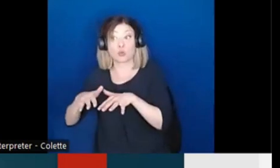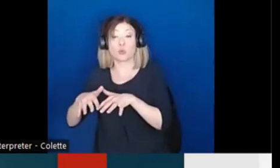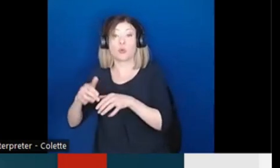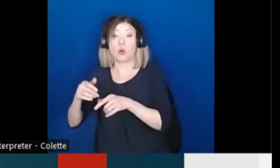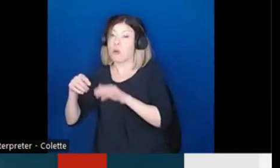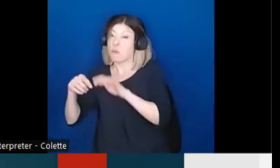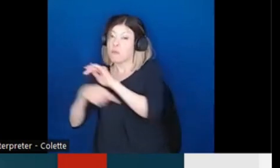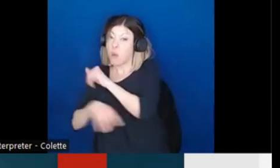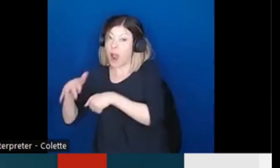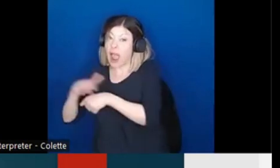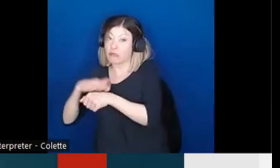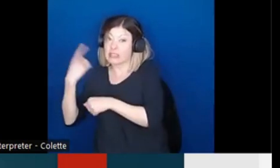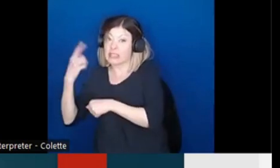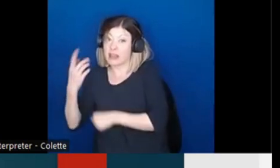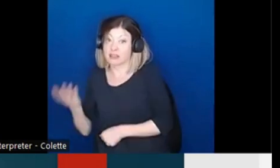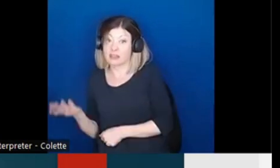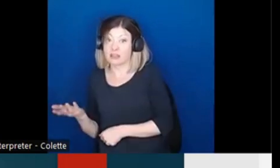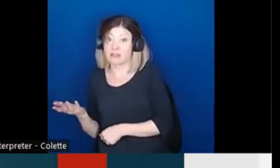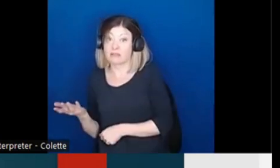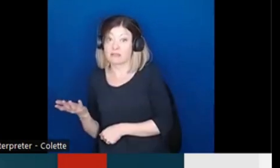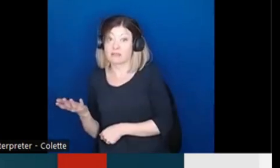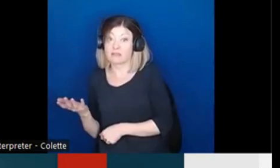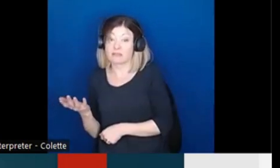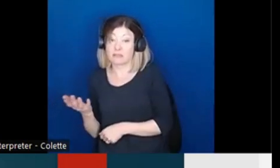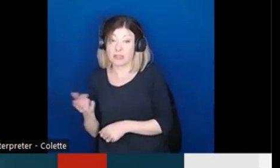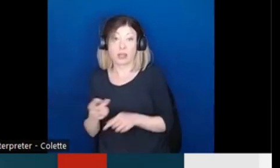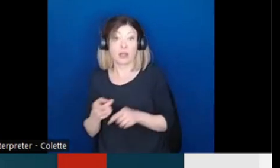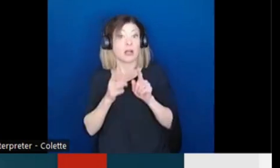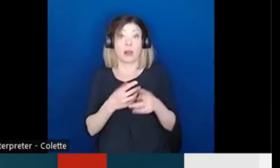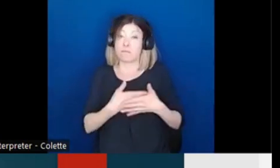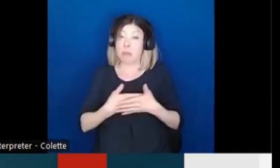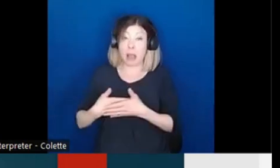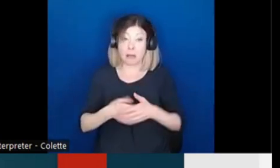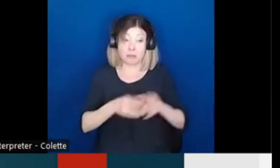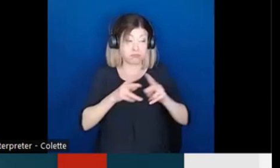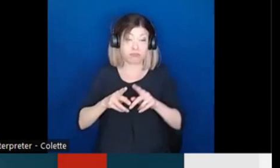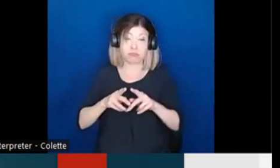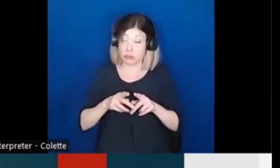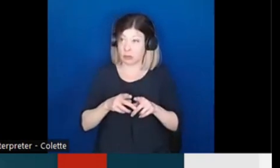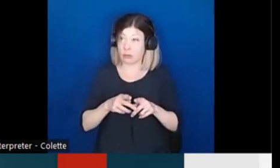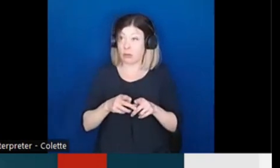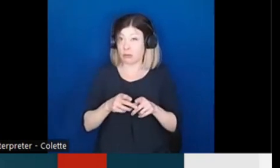in the countryside. It had an infant mortality. Nearly half the children born